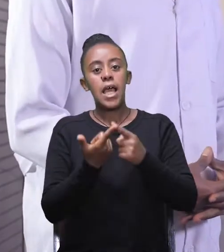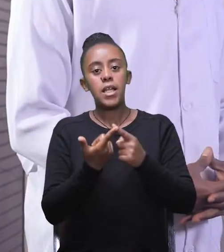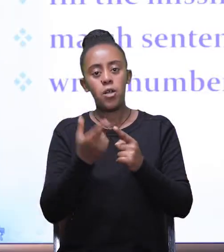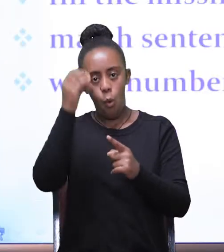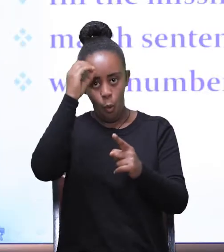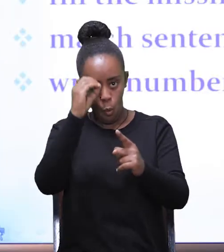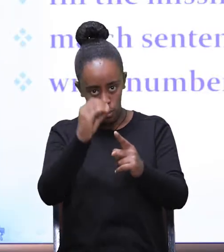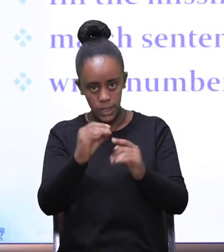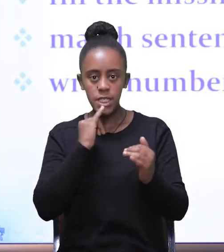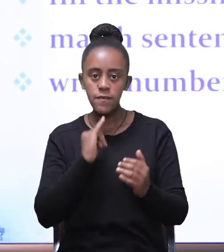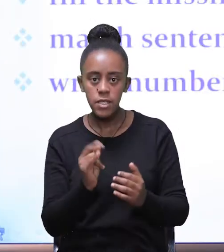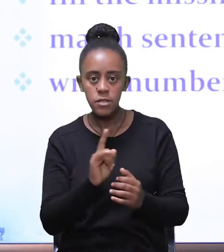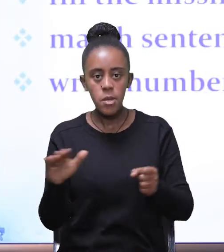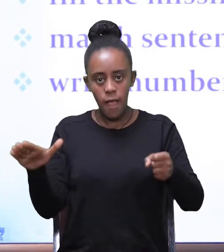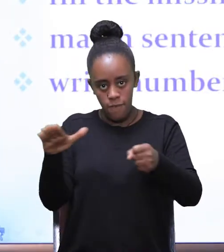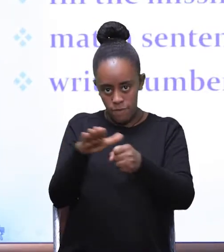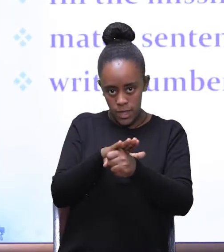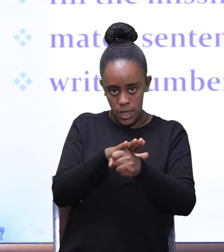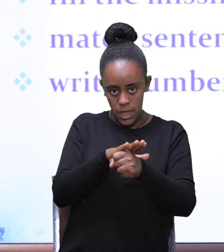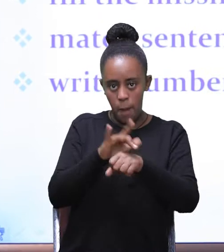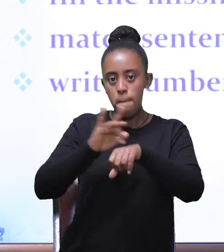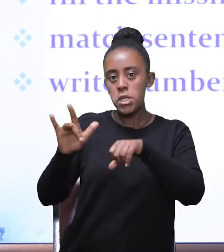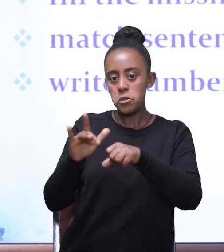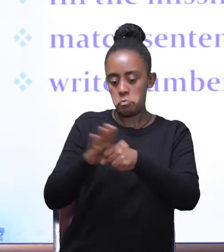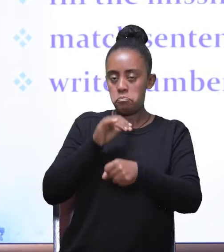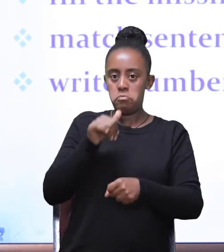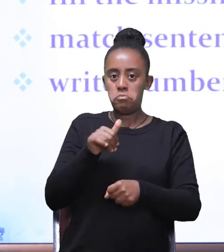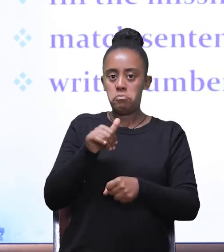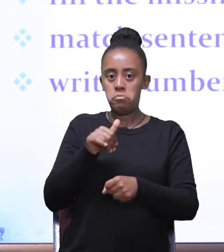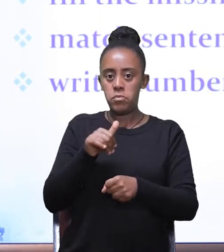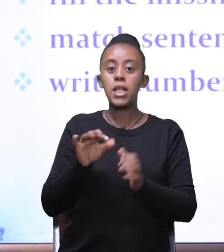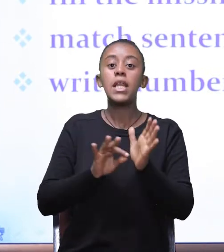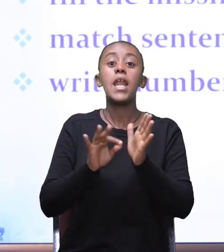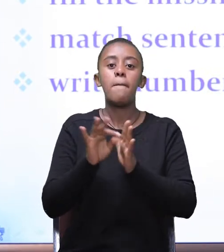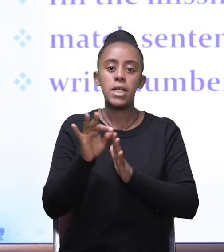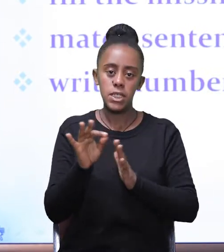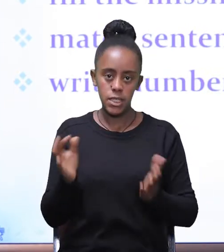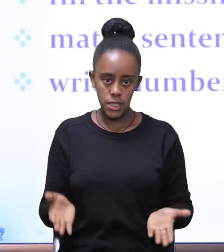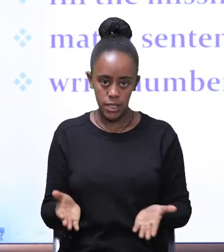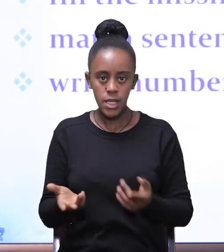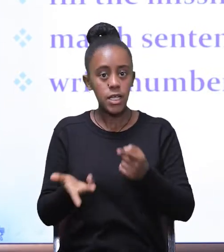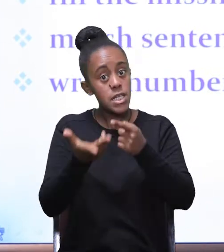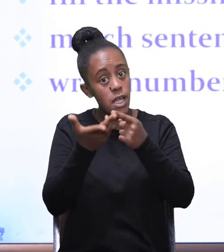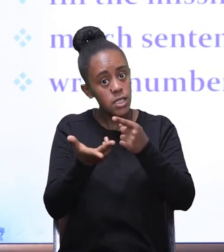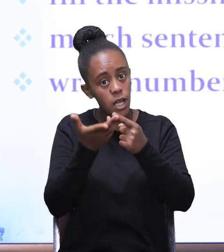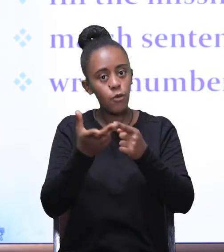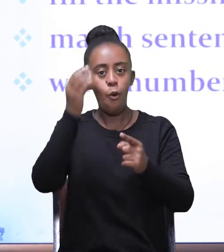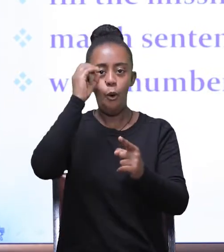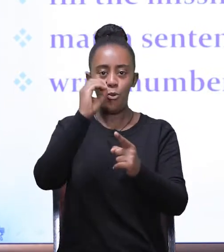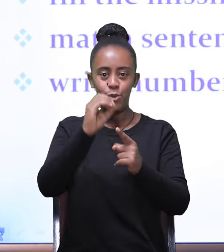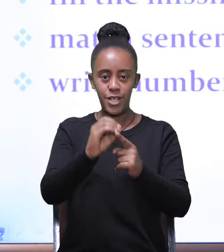objective is fill the missing numbers. Fill the missing numbers. The third objective